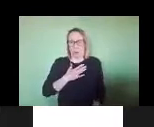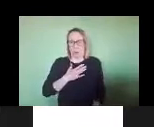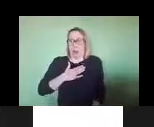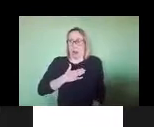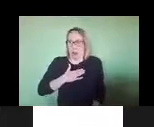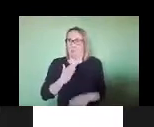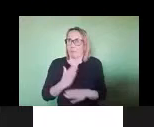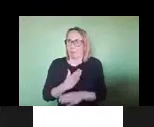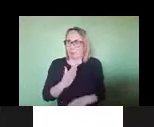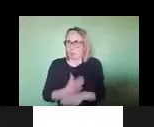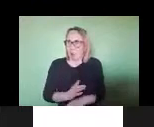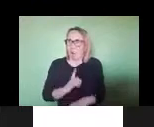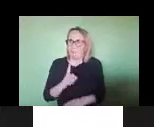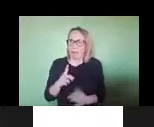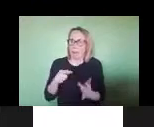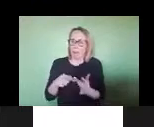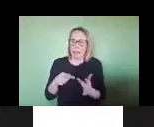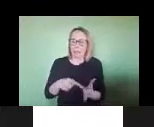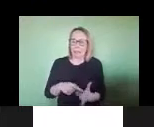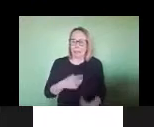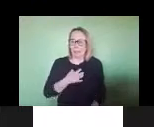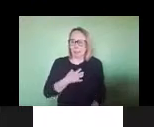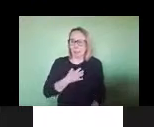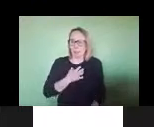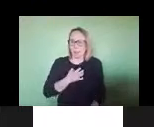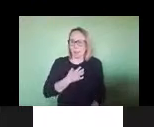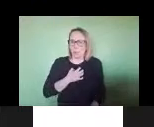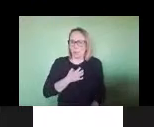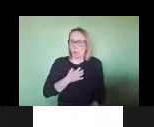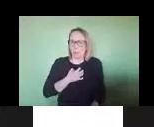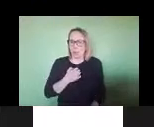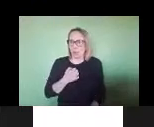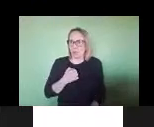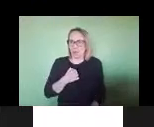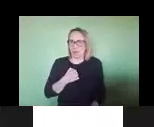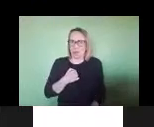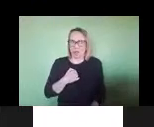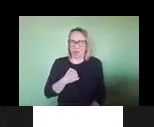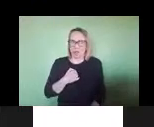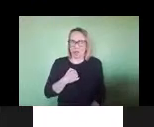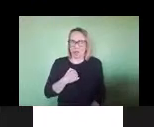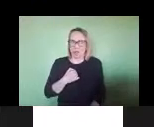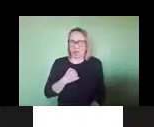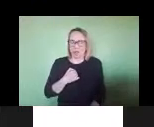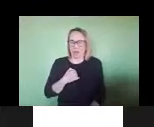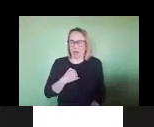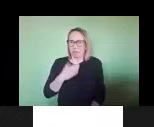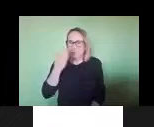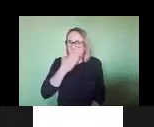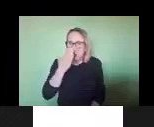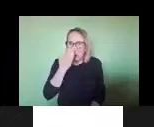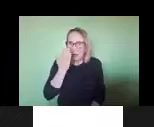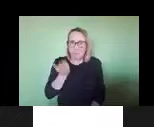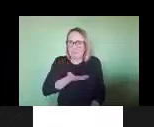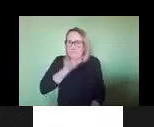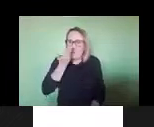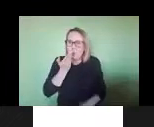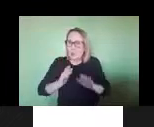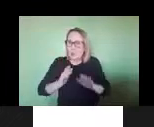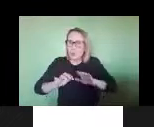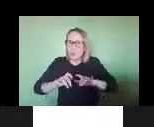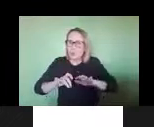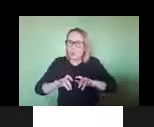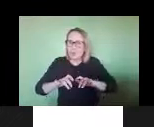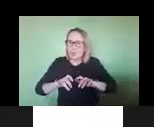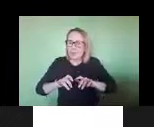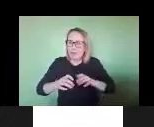but the IT scared me. But because I was the last generation of people who weren't taught at school. So really, I